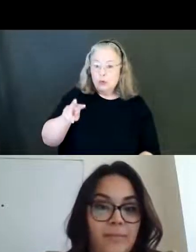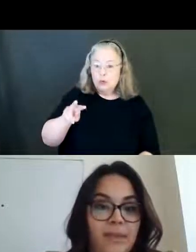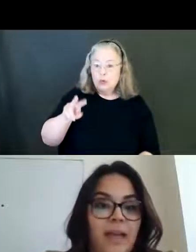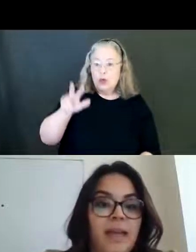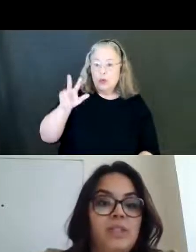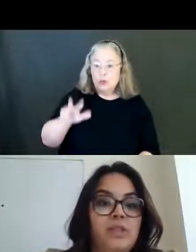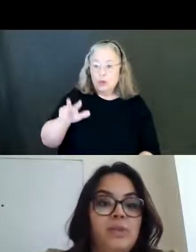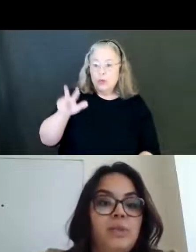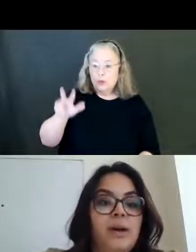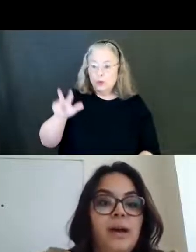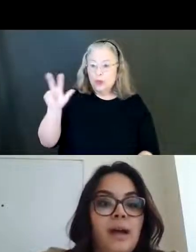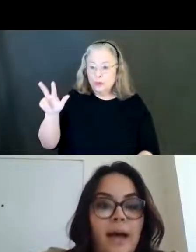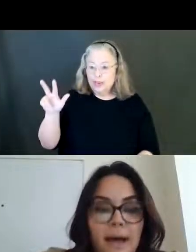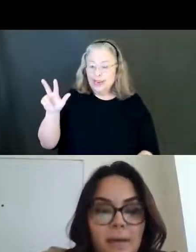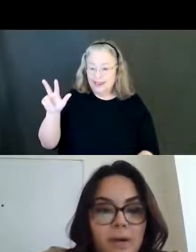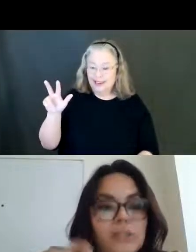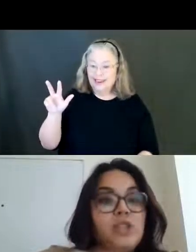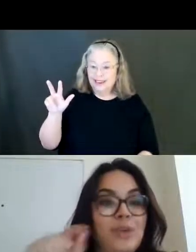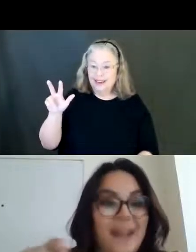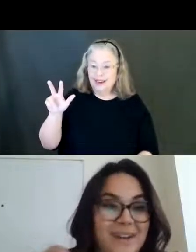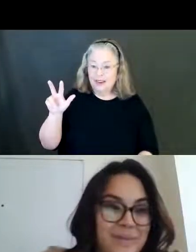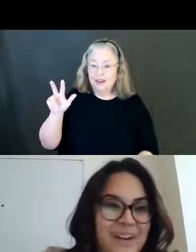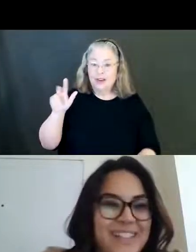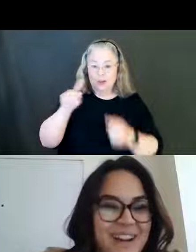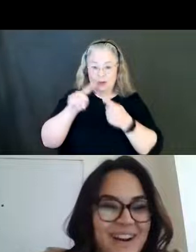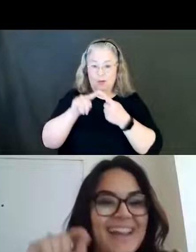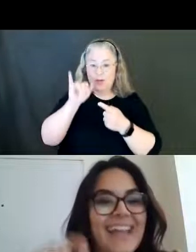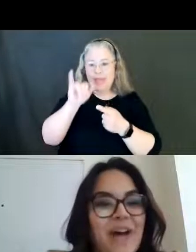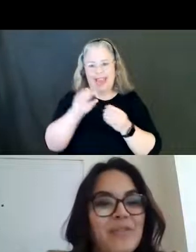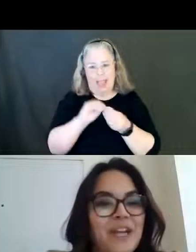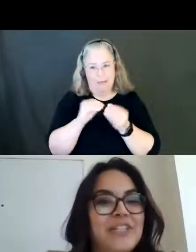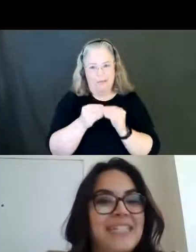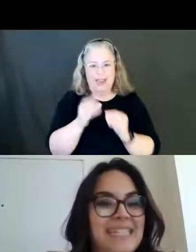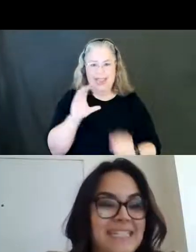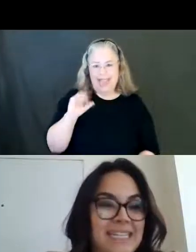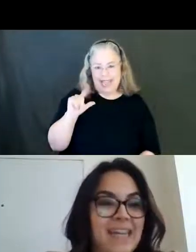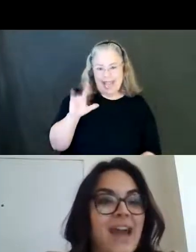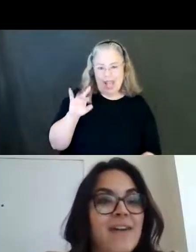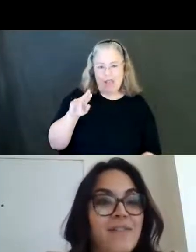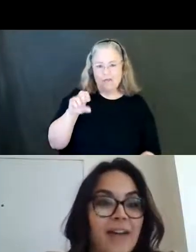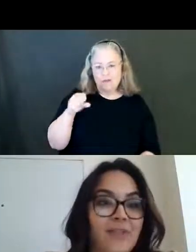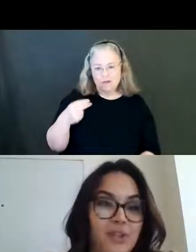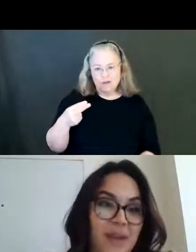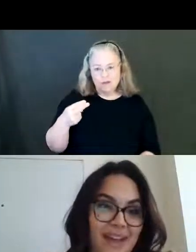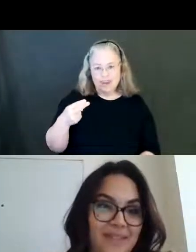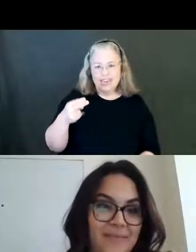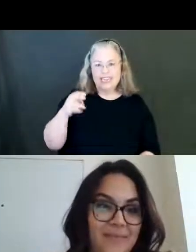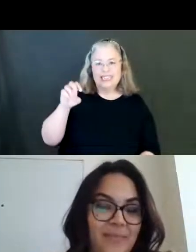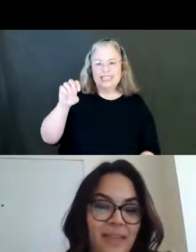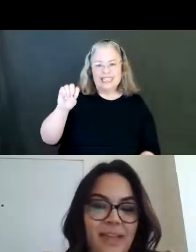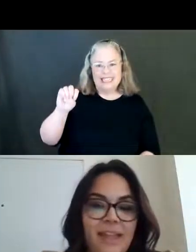22333 to that number, sorry, CalFresh ET